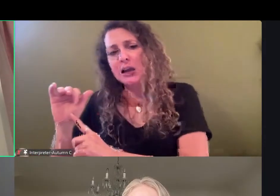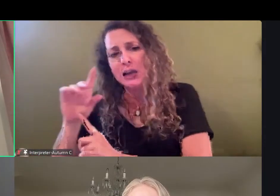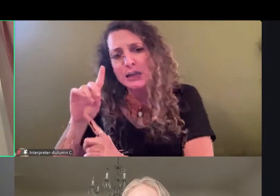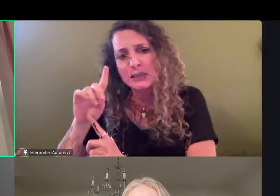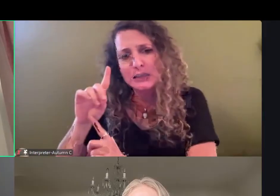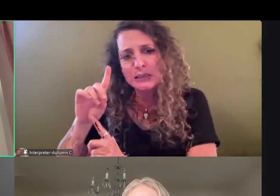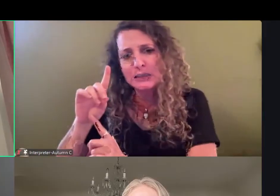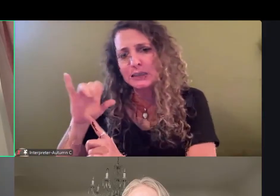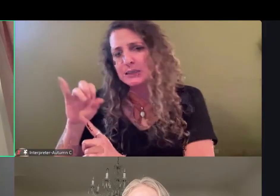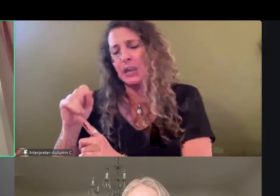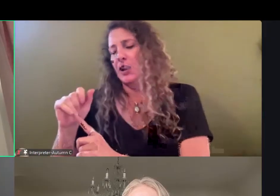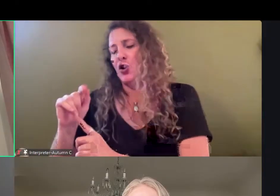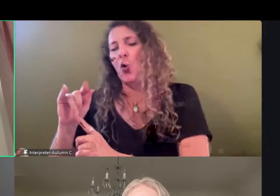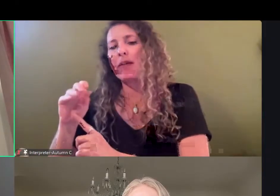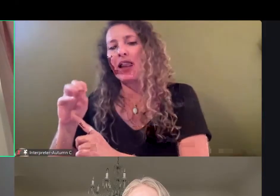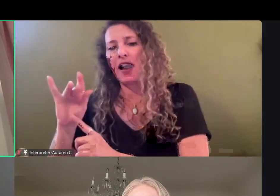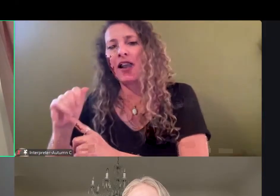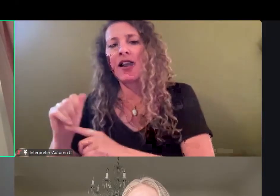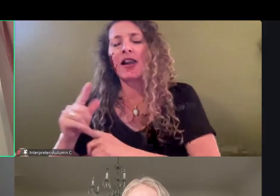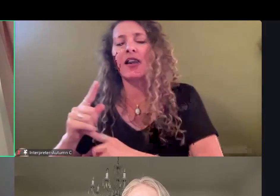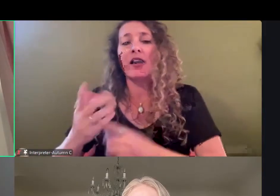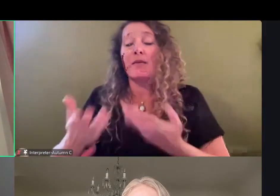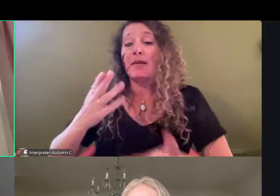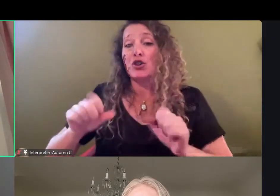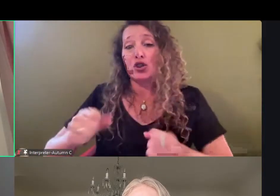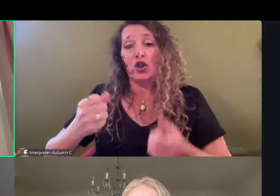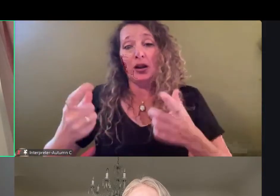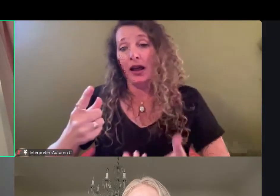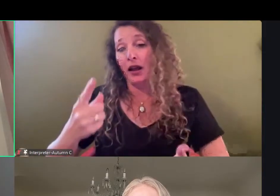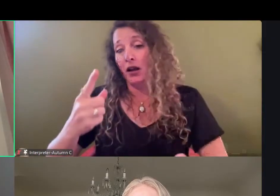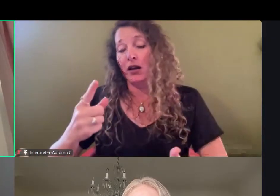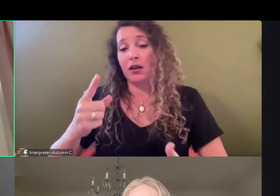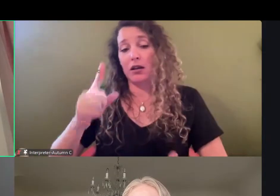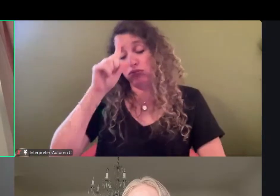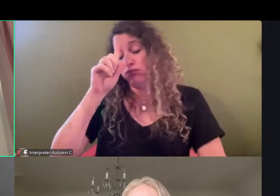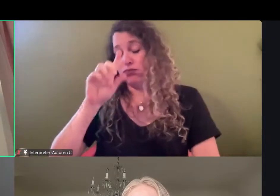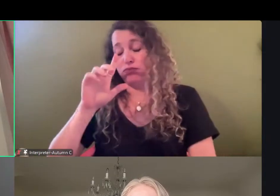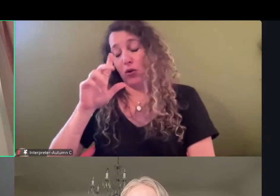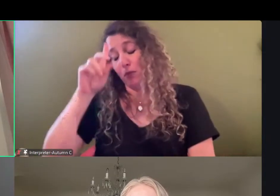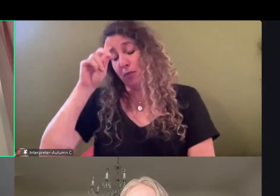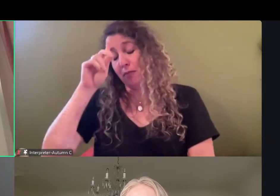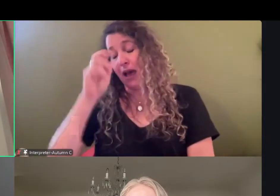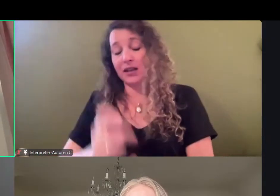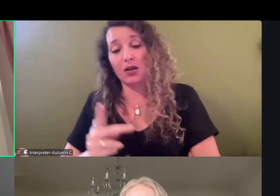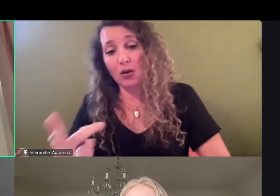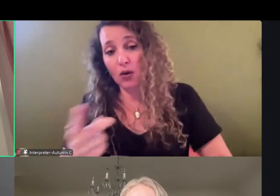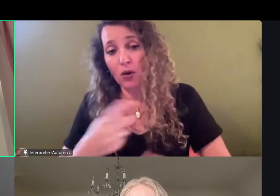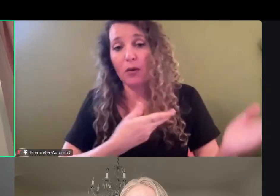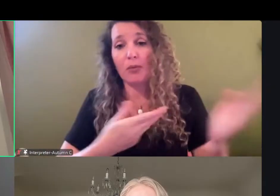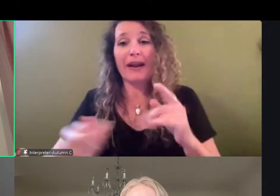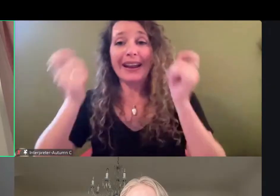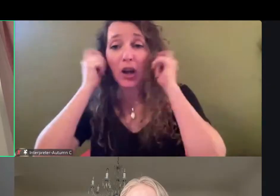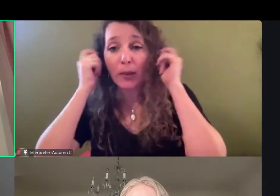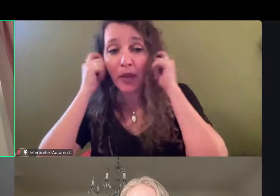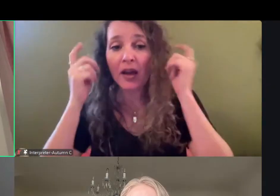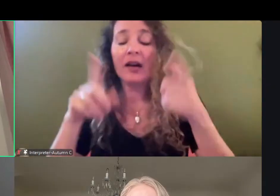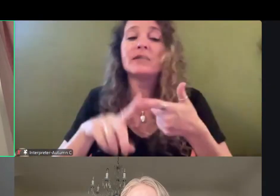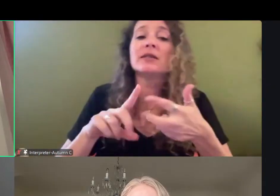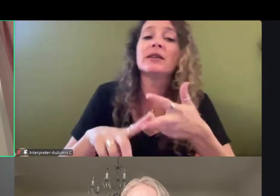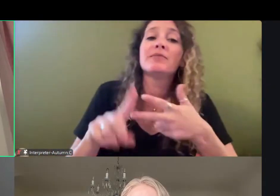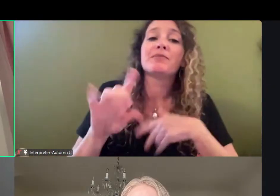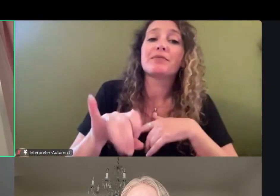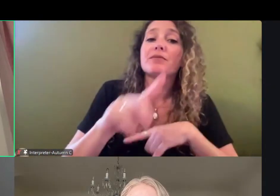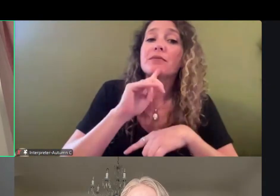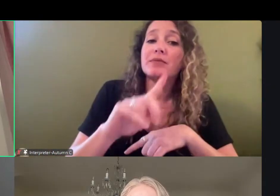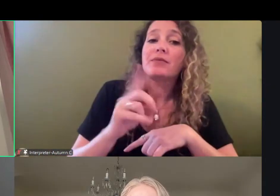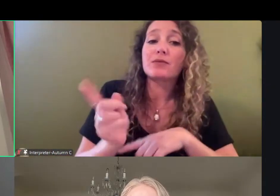of passing out, just anticipating, okay, we're going to need to bring earplugs. But really that was